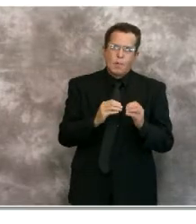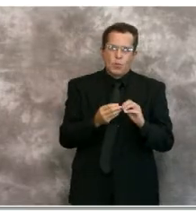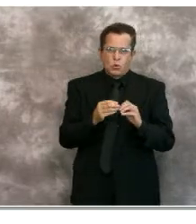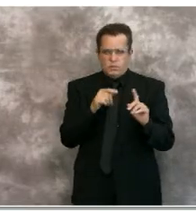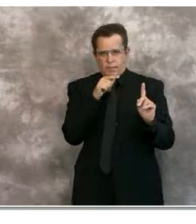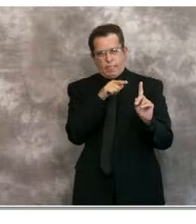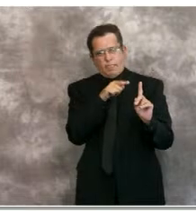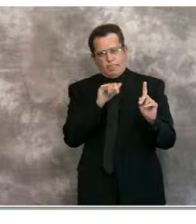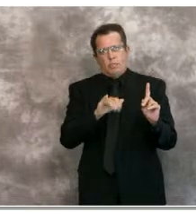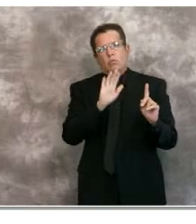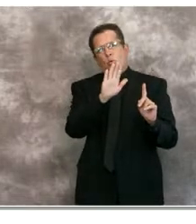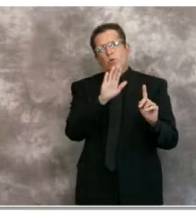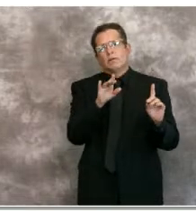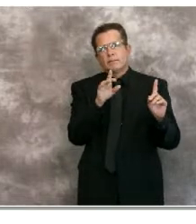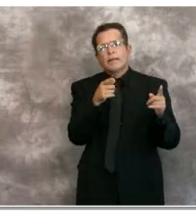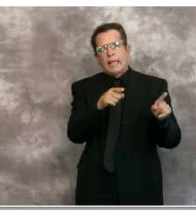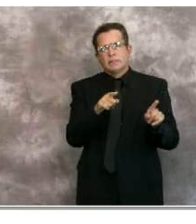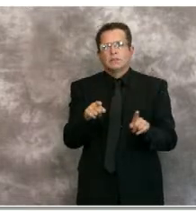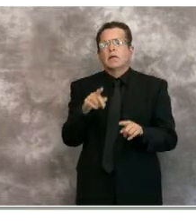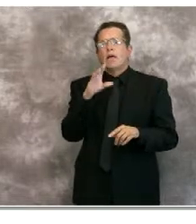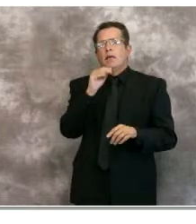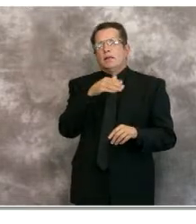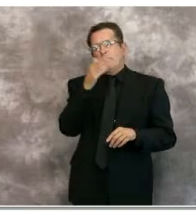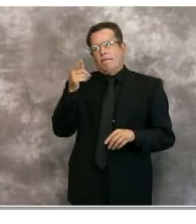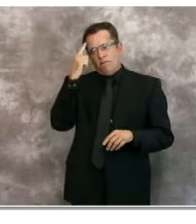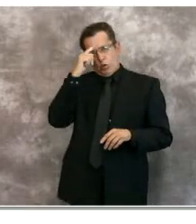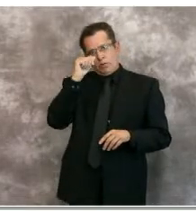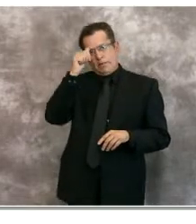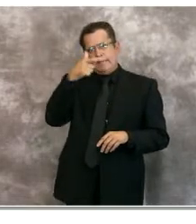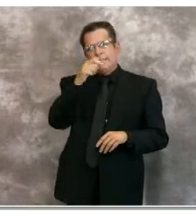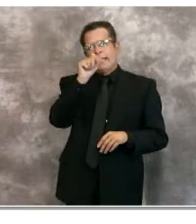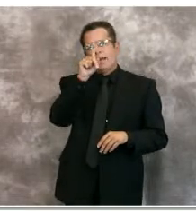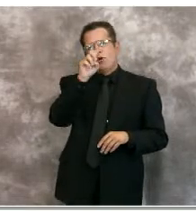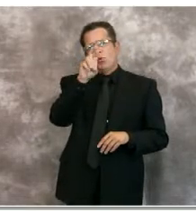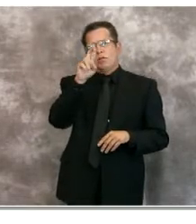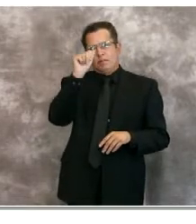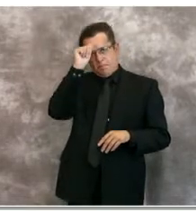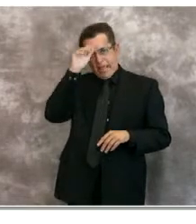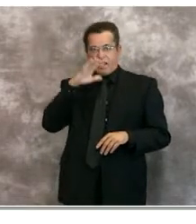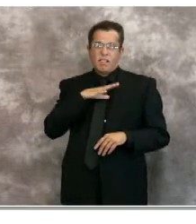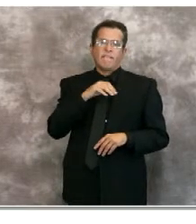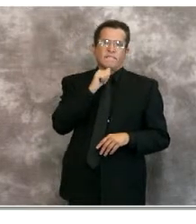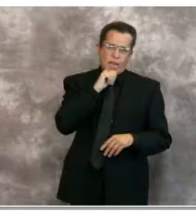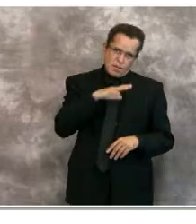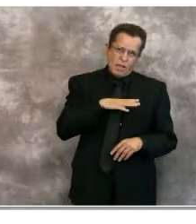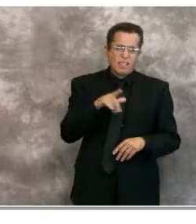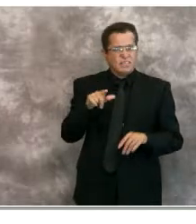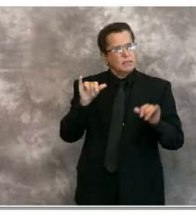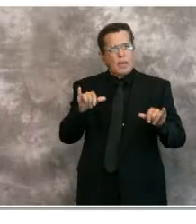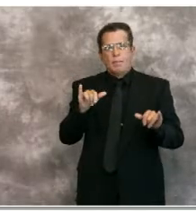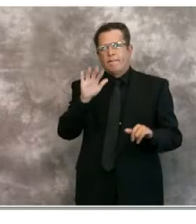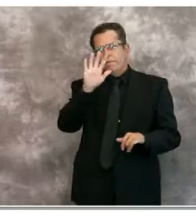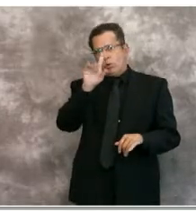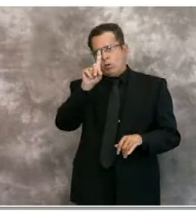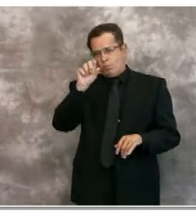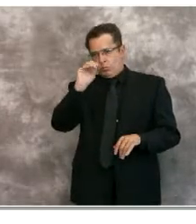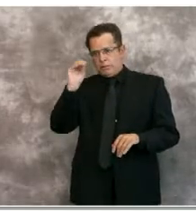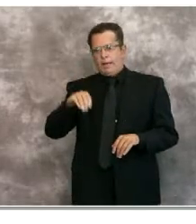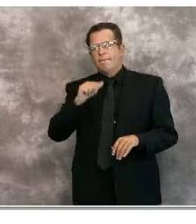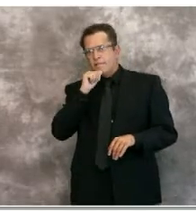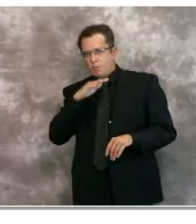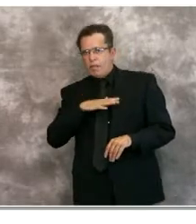cases. And for gender, that distribution remains the same, 51%